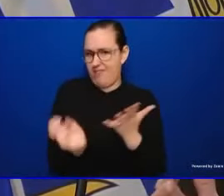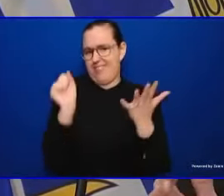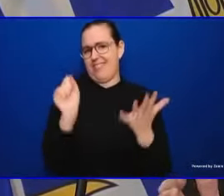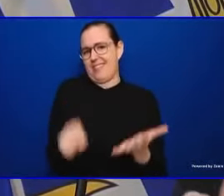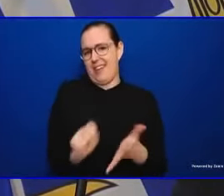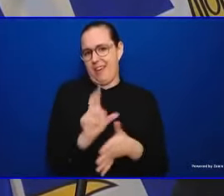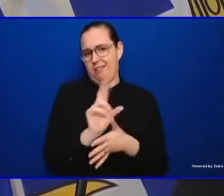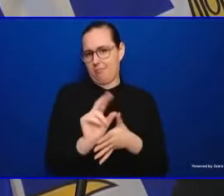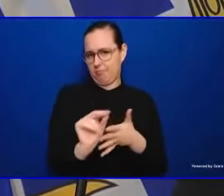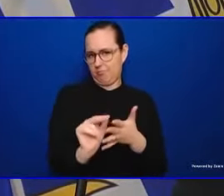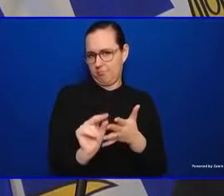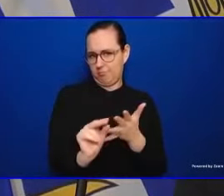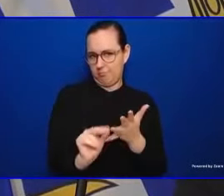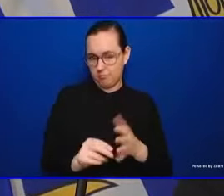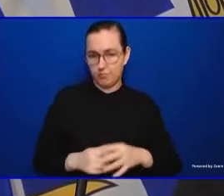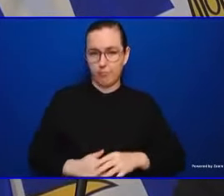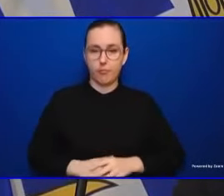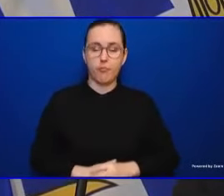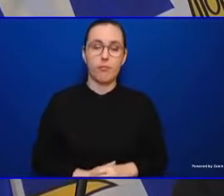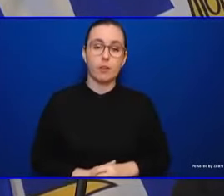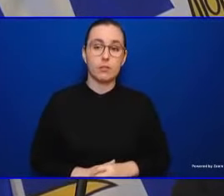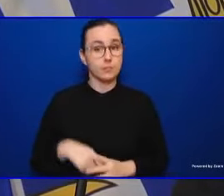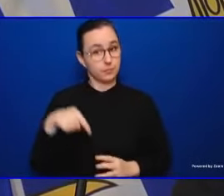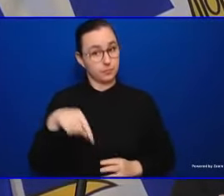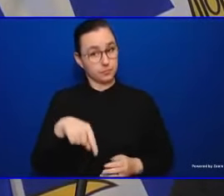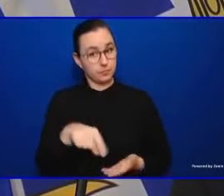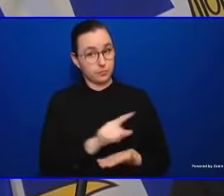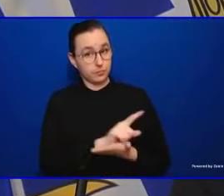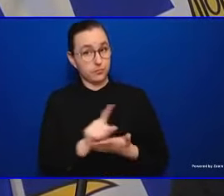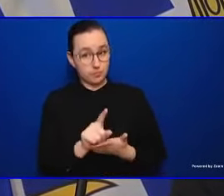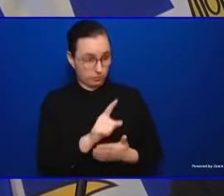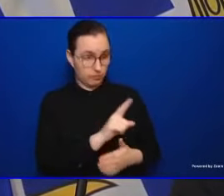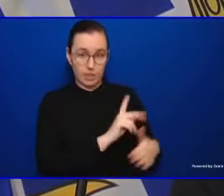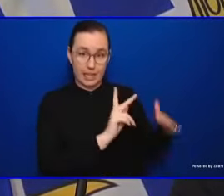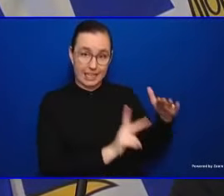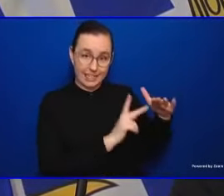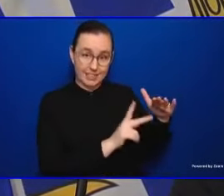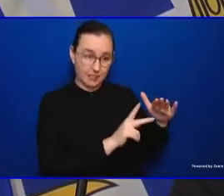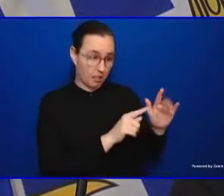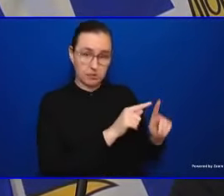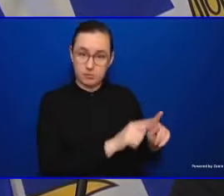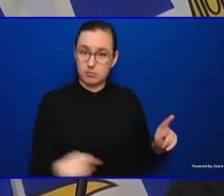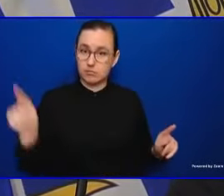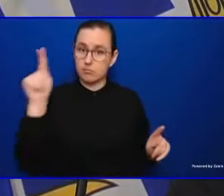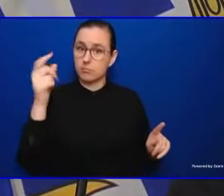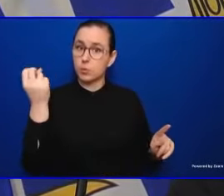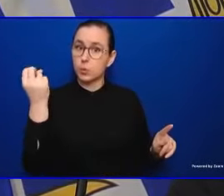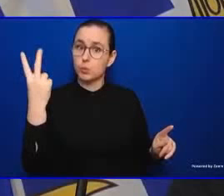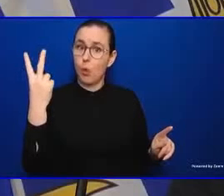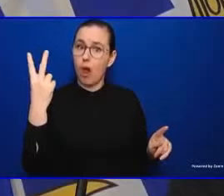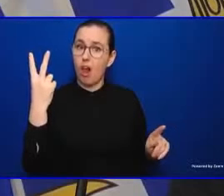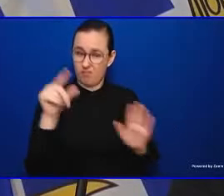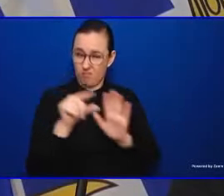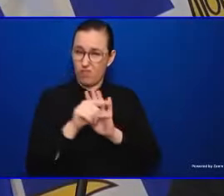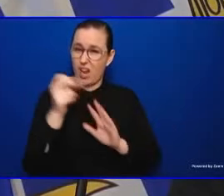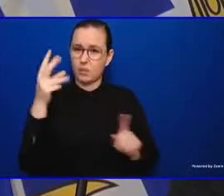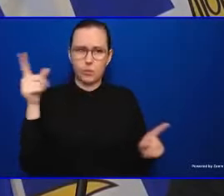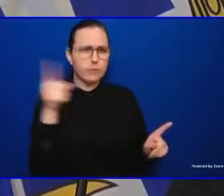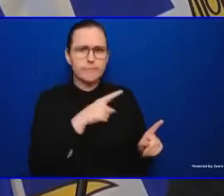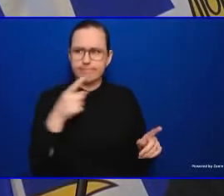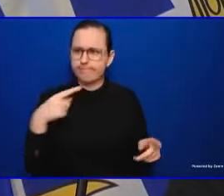weather this storm and ensure that we're able to provide those essential educational services to our children across